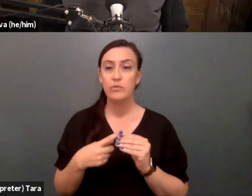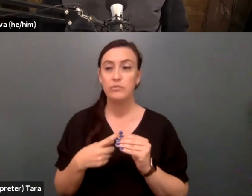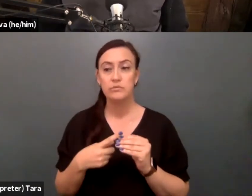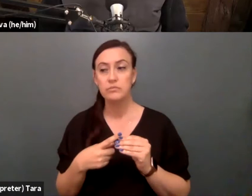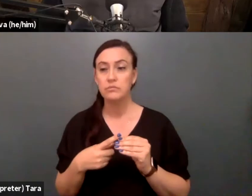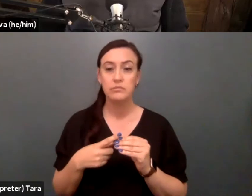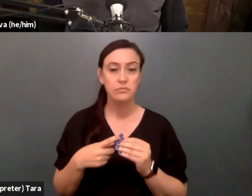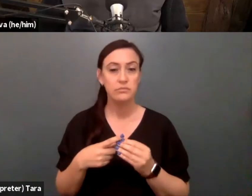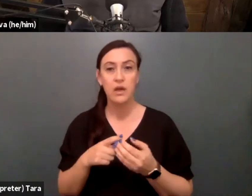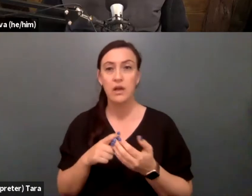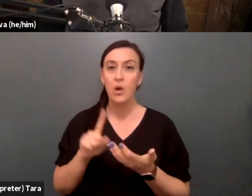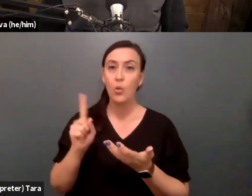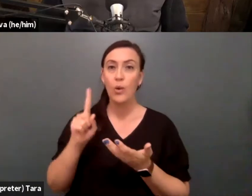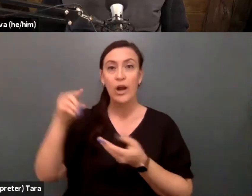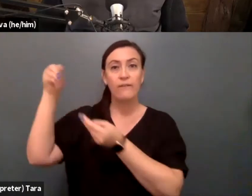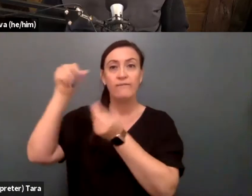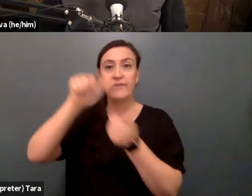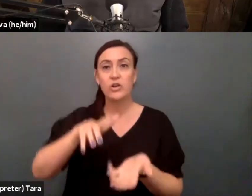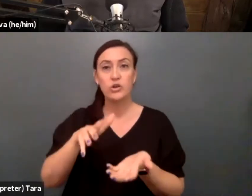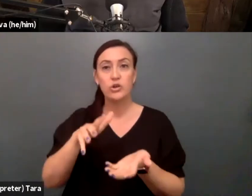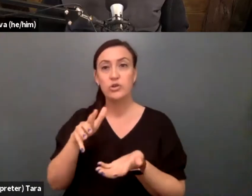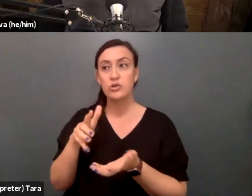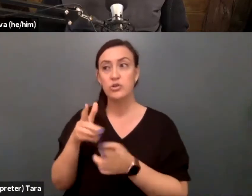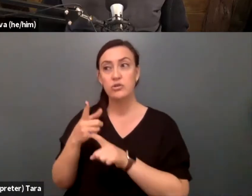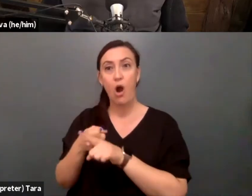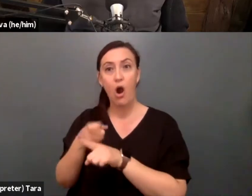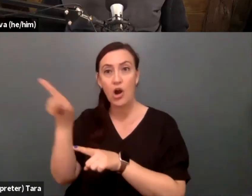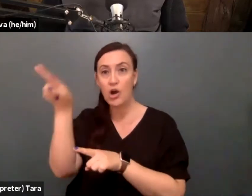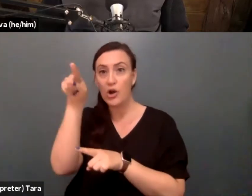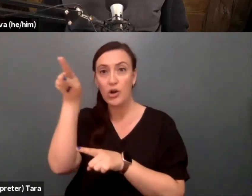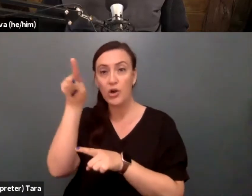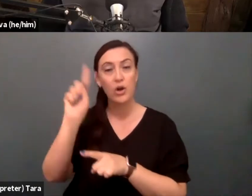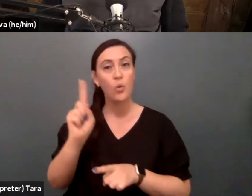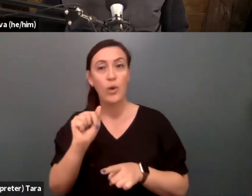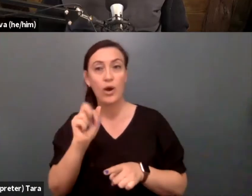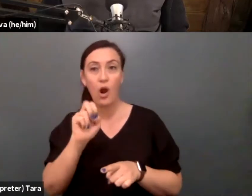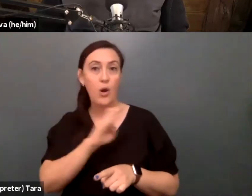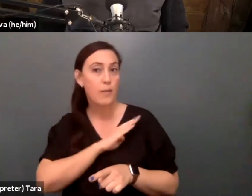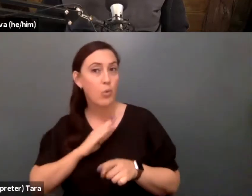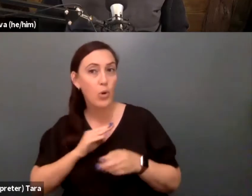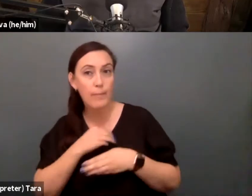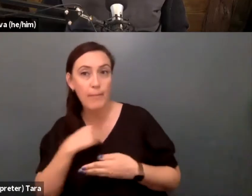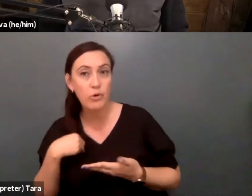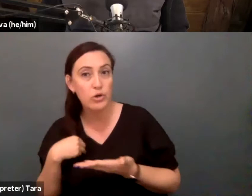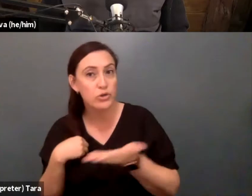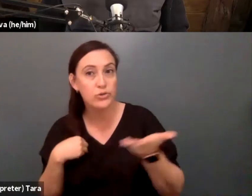where funders are, where board members are, where